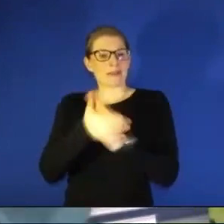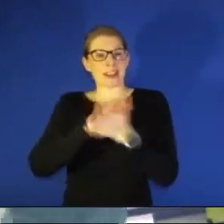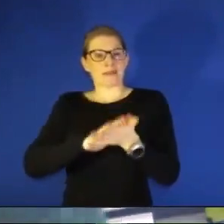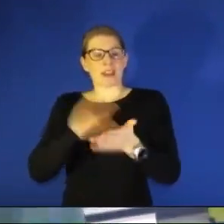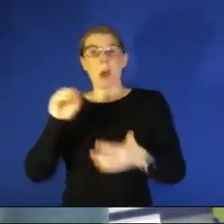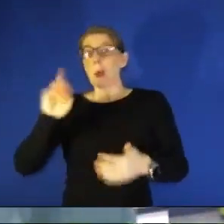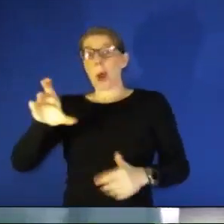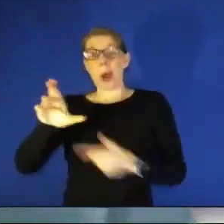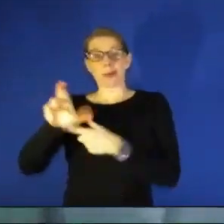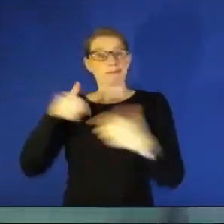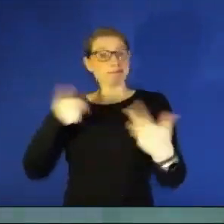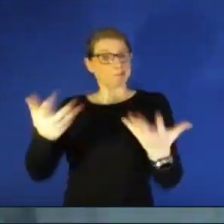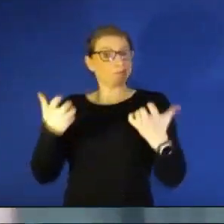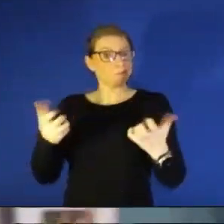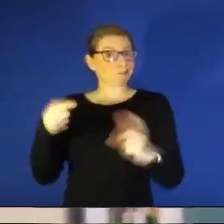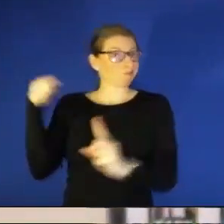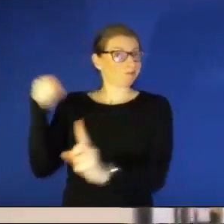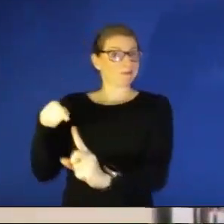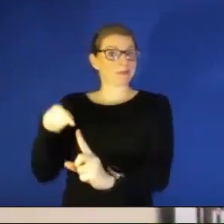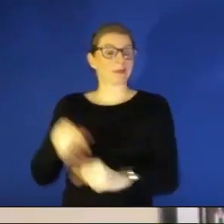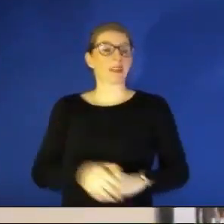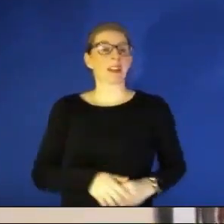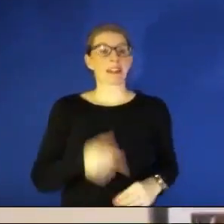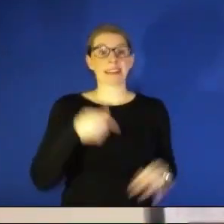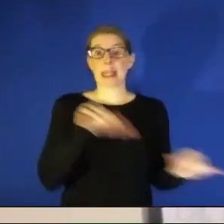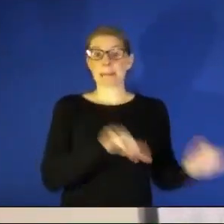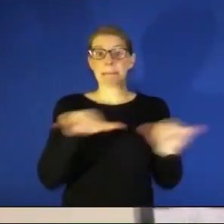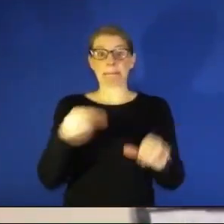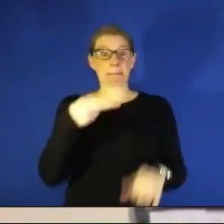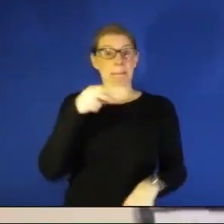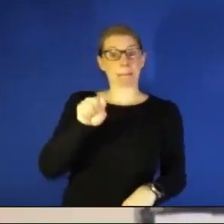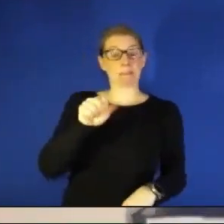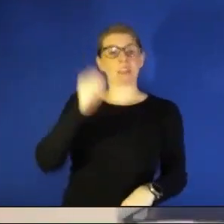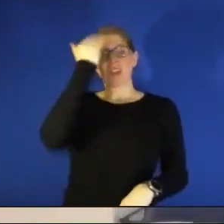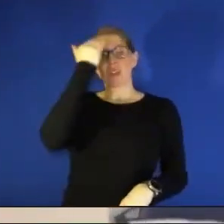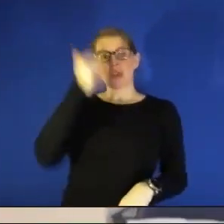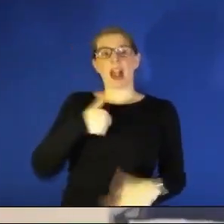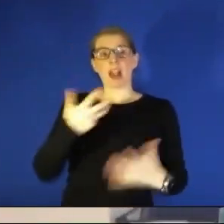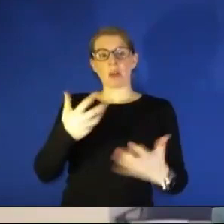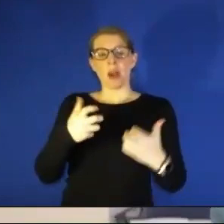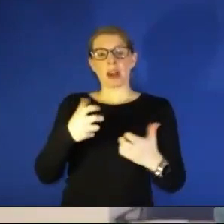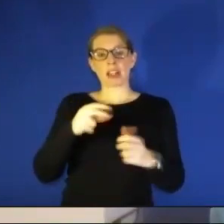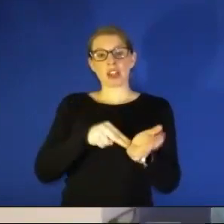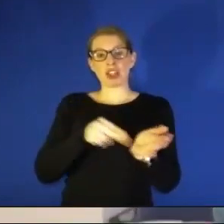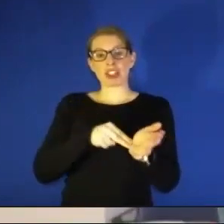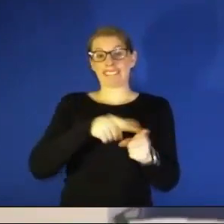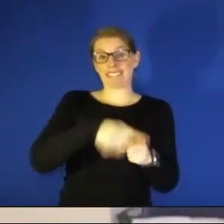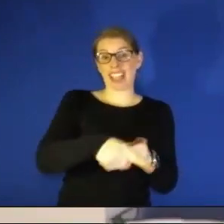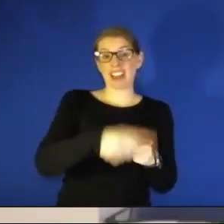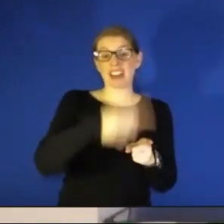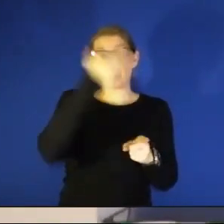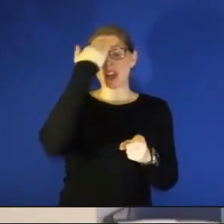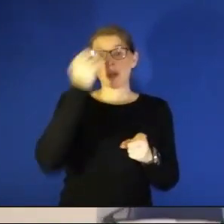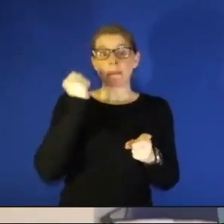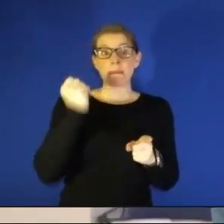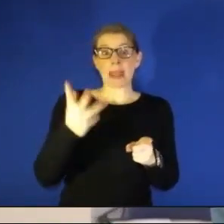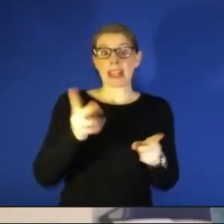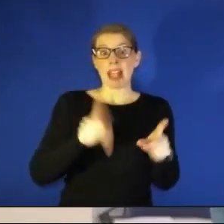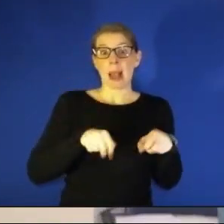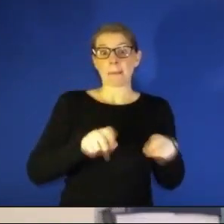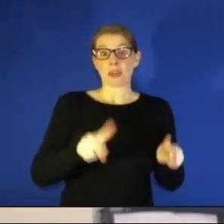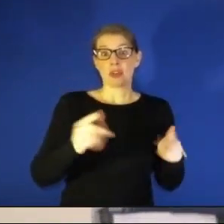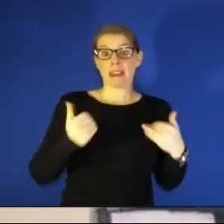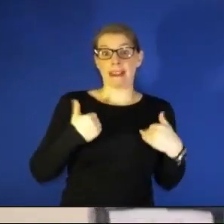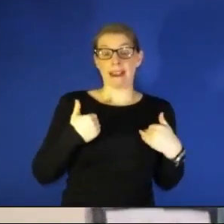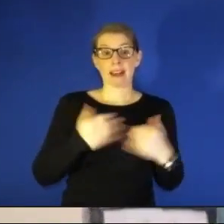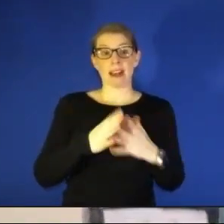be. And what about you? Yeah, same. In high school, I knew I wanted to go into the nursing field. I knew it had a lot of opportunity and a lot of